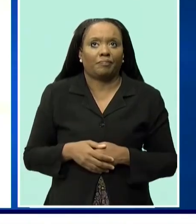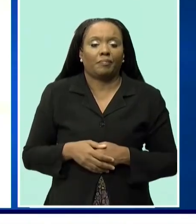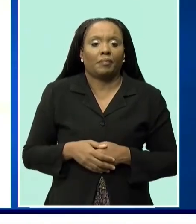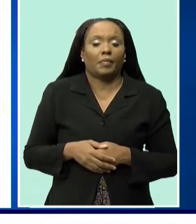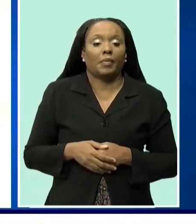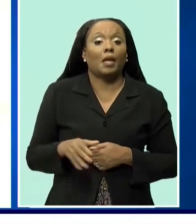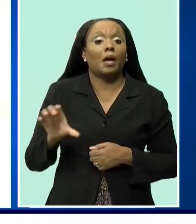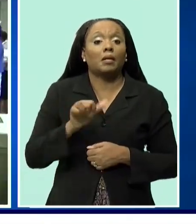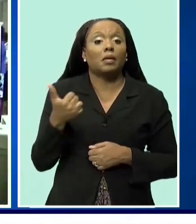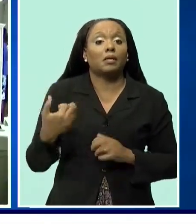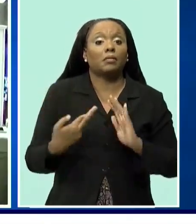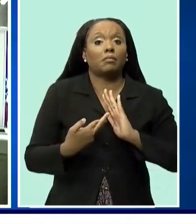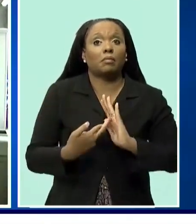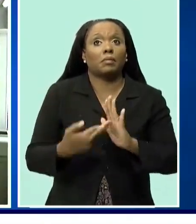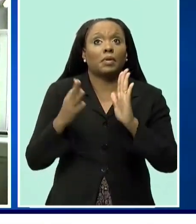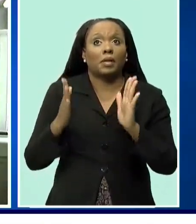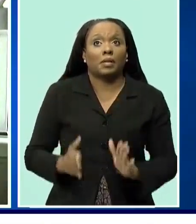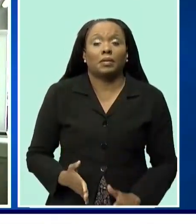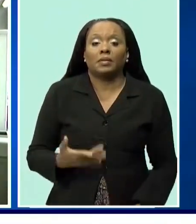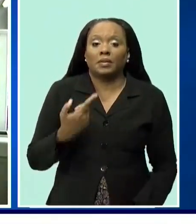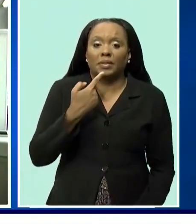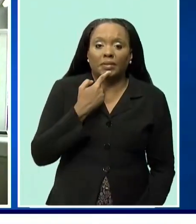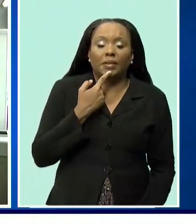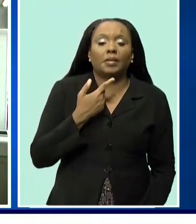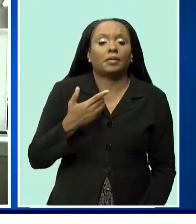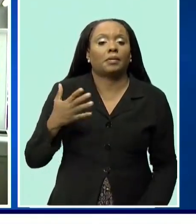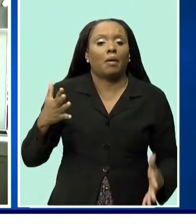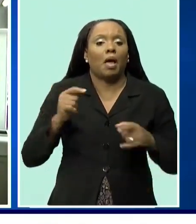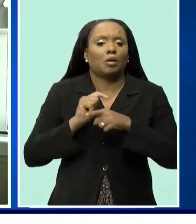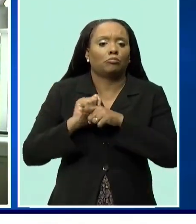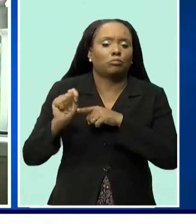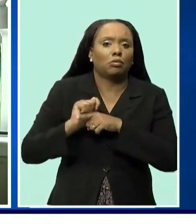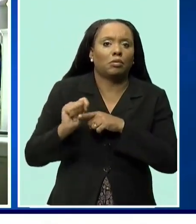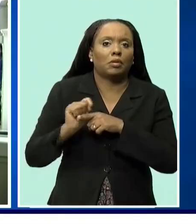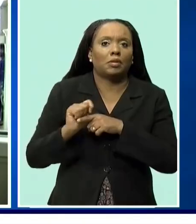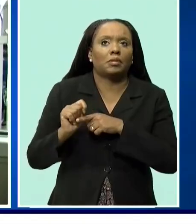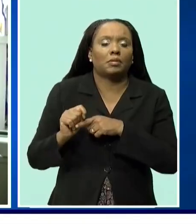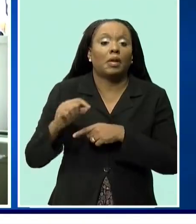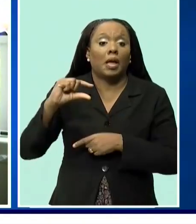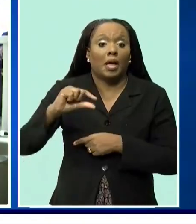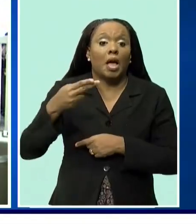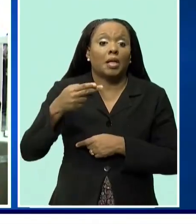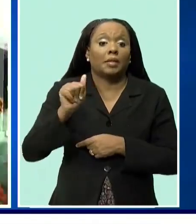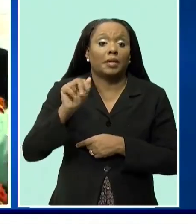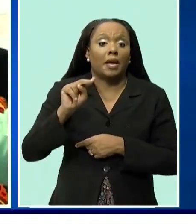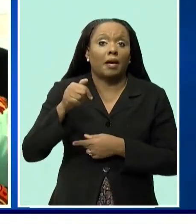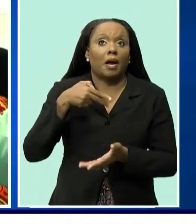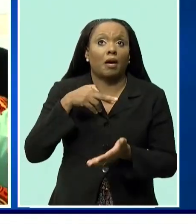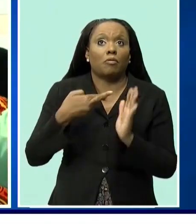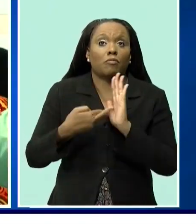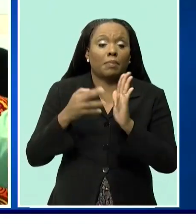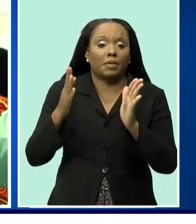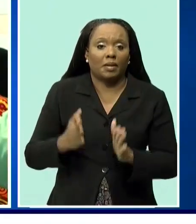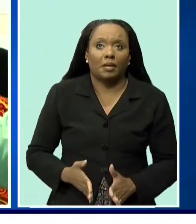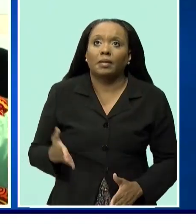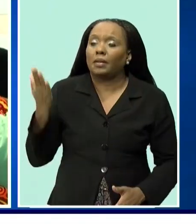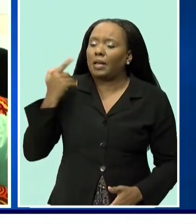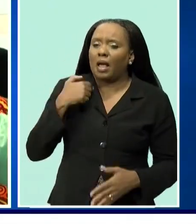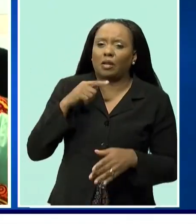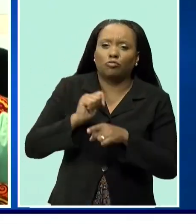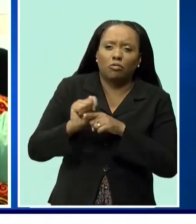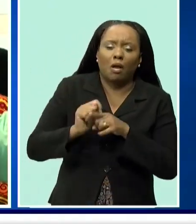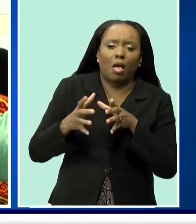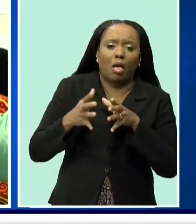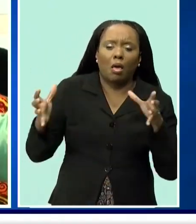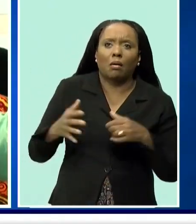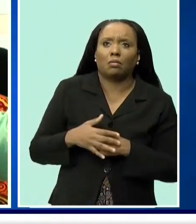Kwesi Asubir, said his country is training nurses at a phenomenal rate. We are able to produce over 20,000 nurses